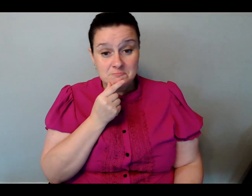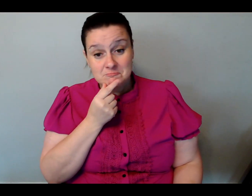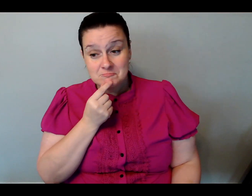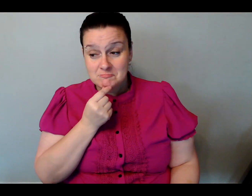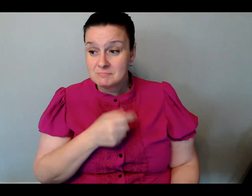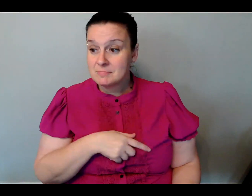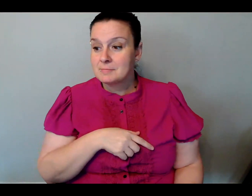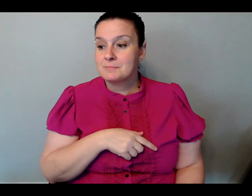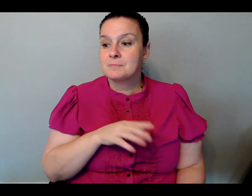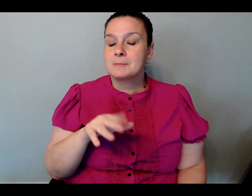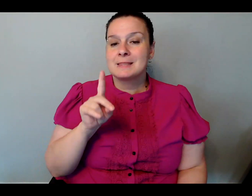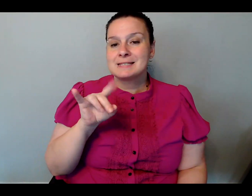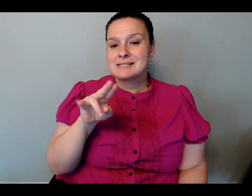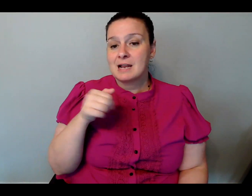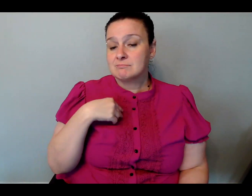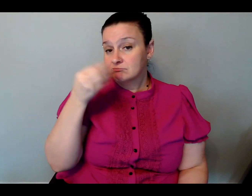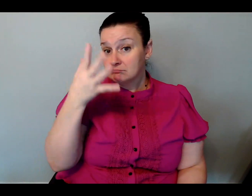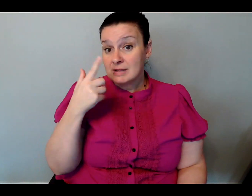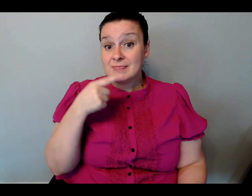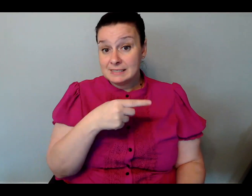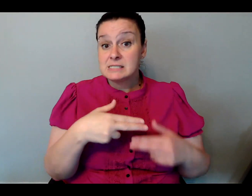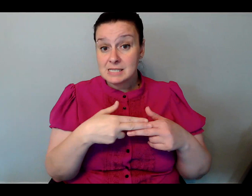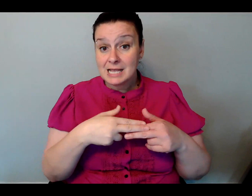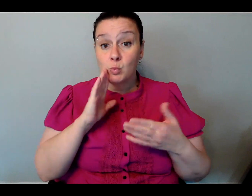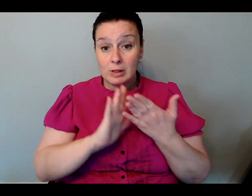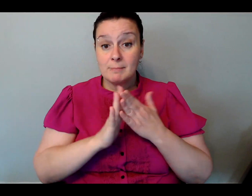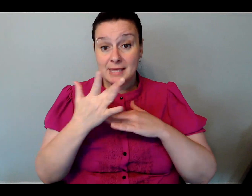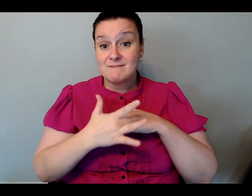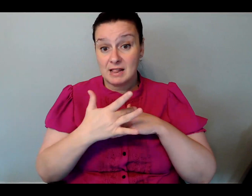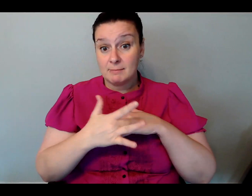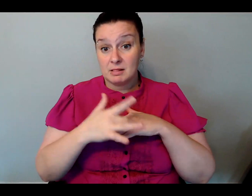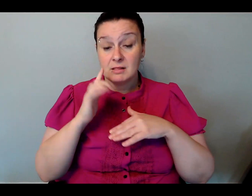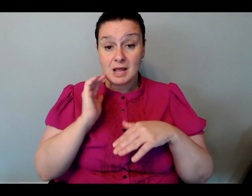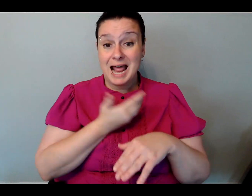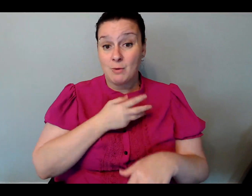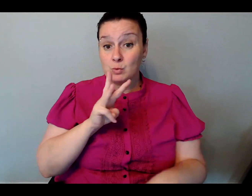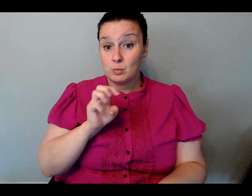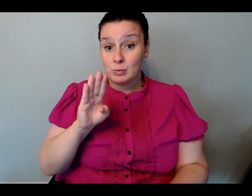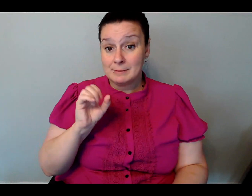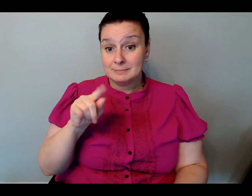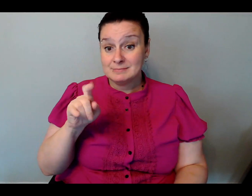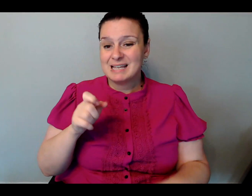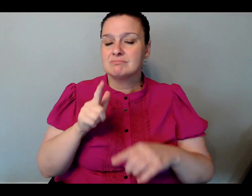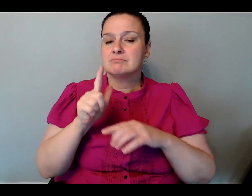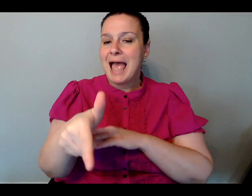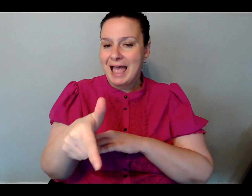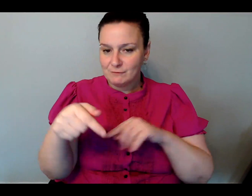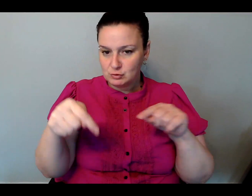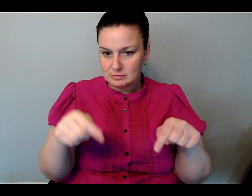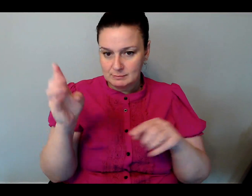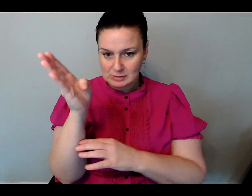We will be making slides available on our website afterward.